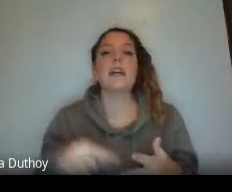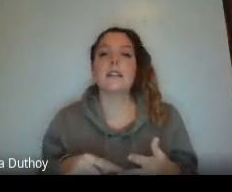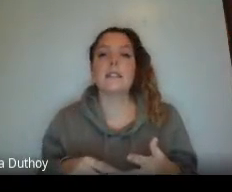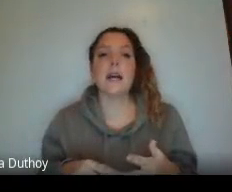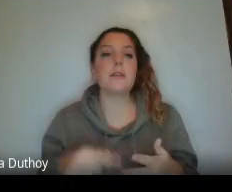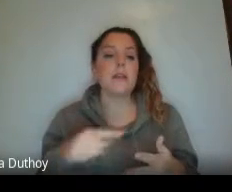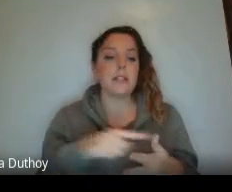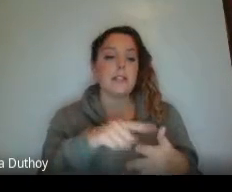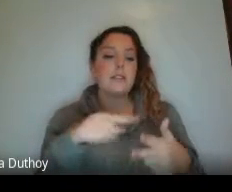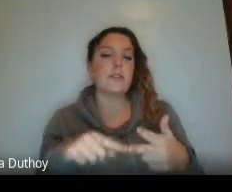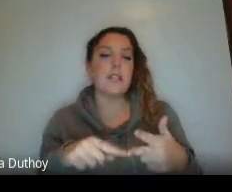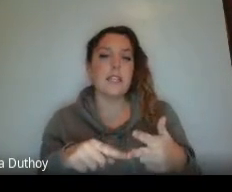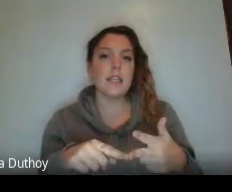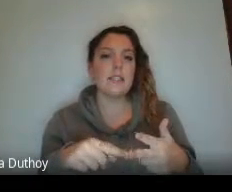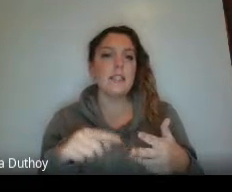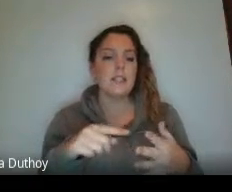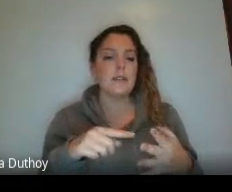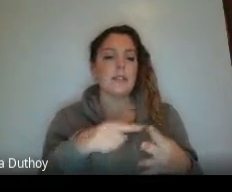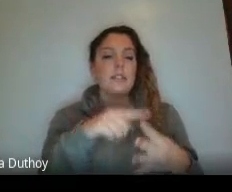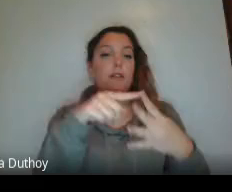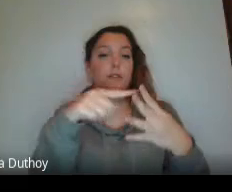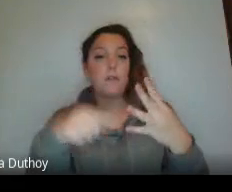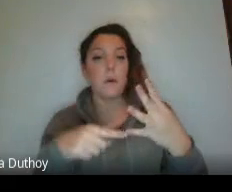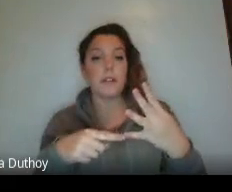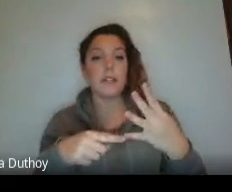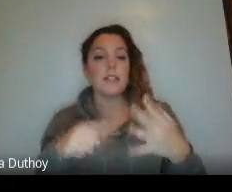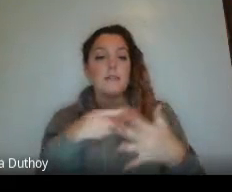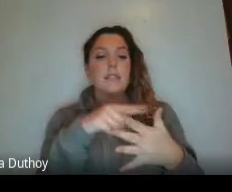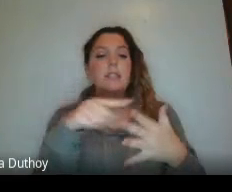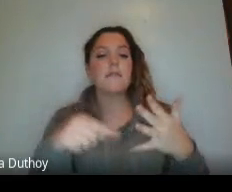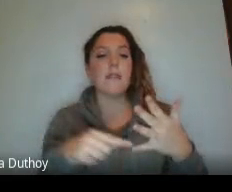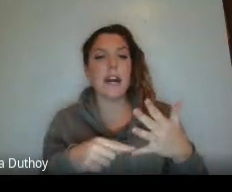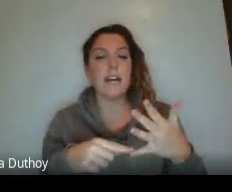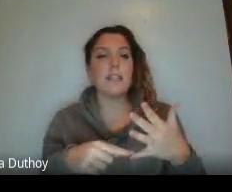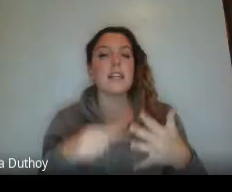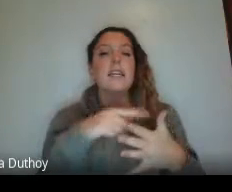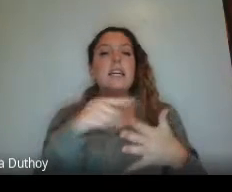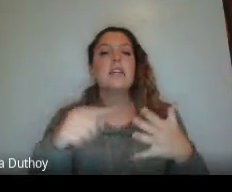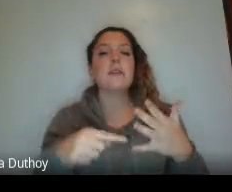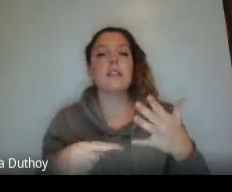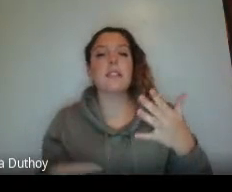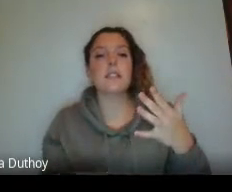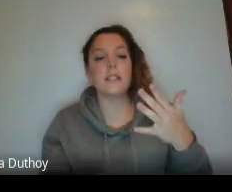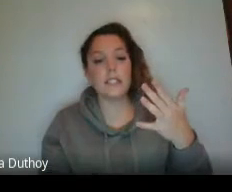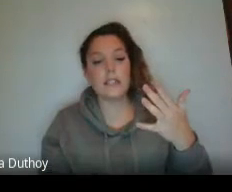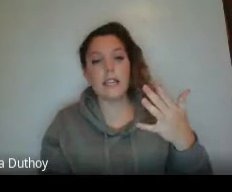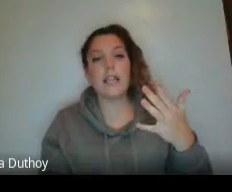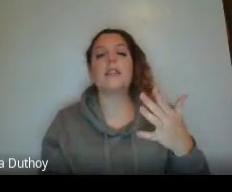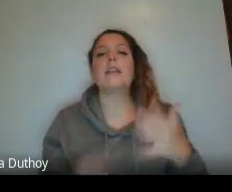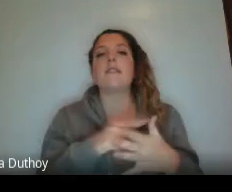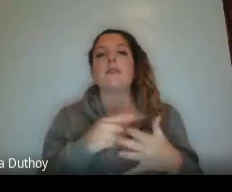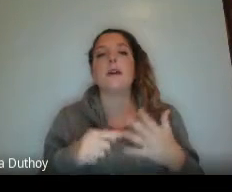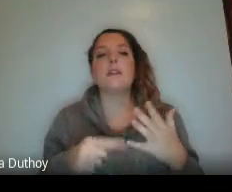and then I can list them. You can list 3 things, you can list 4 things, you can list 5 things, you can list 6,